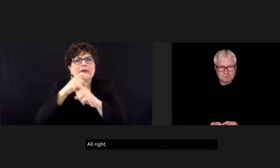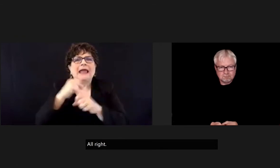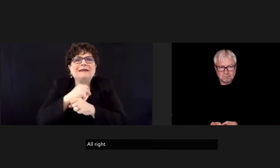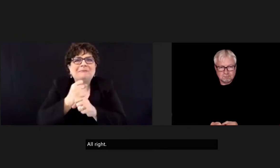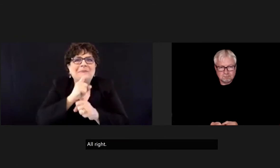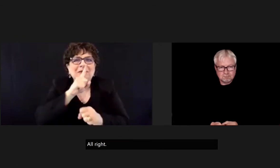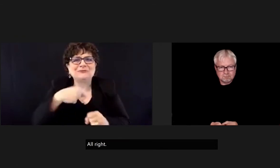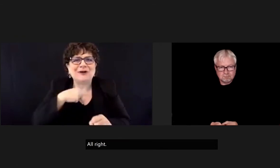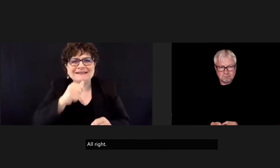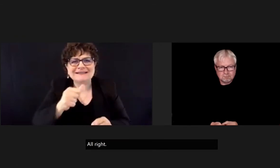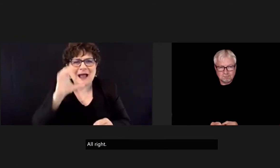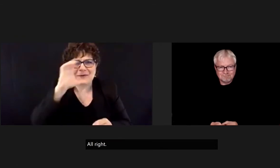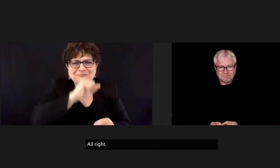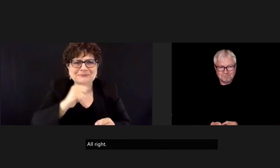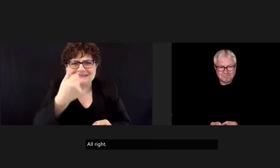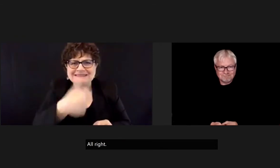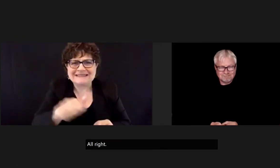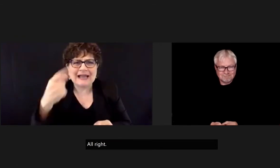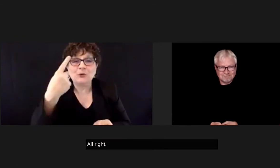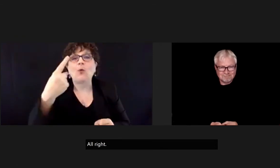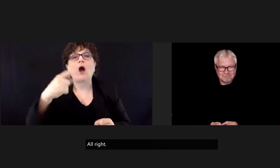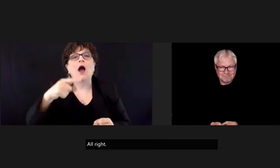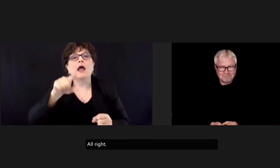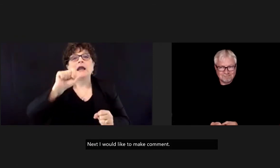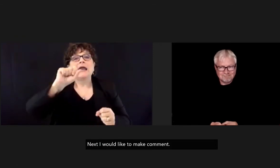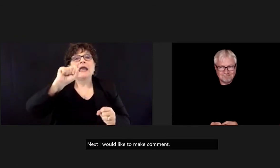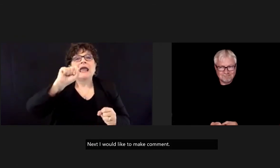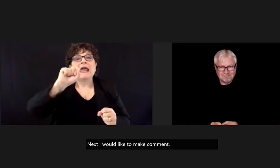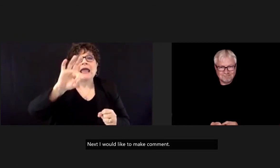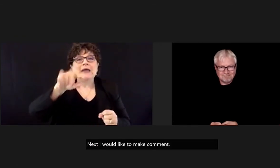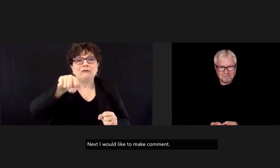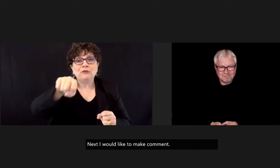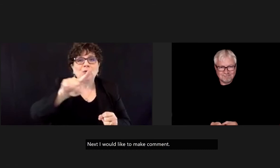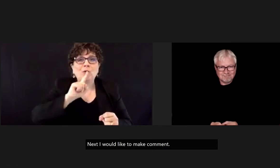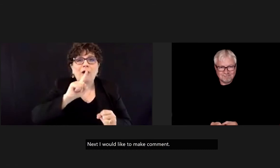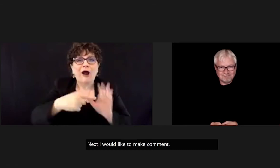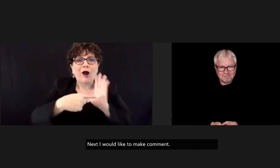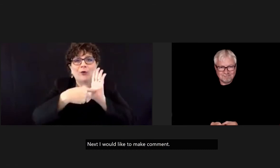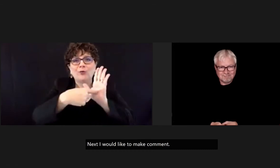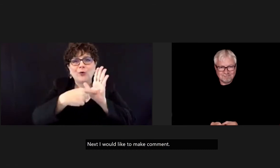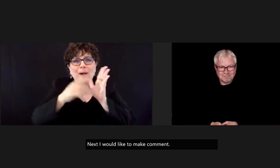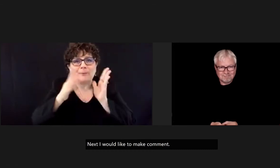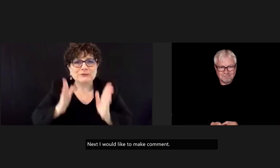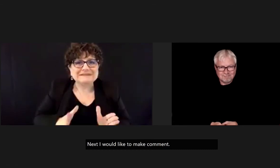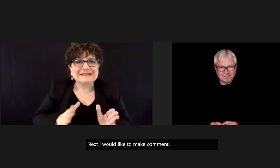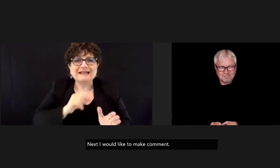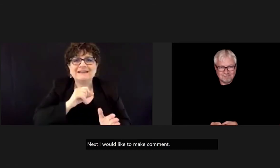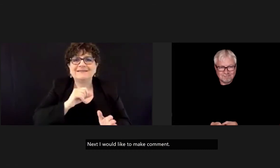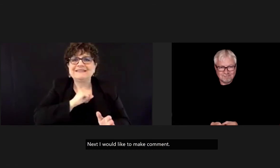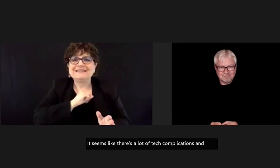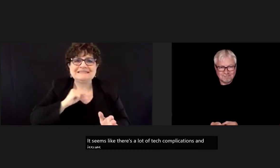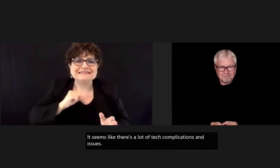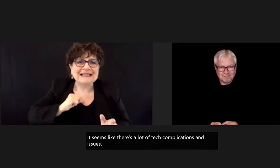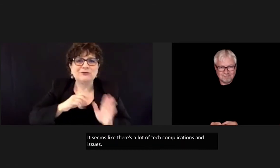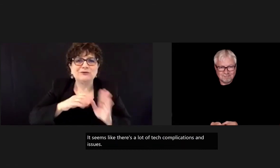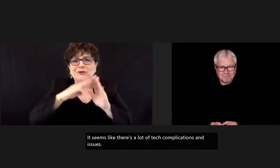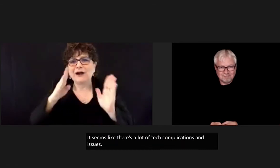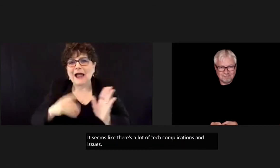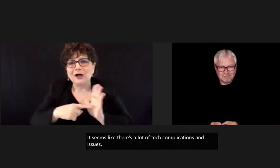It seems like there's a lot of tech complications and issues. I don't want to miss anyone,